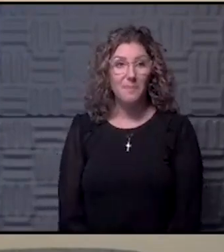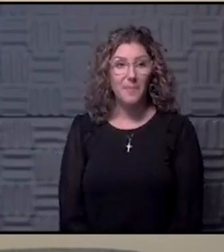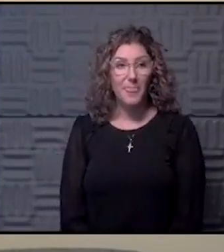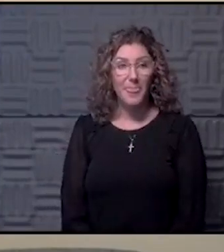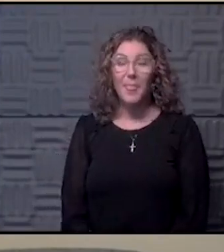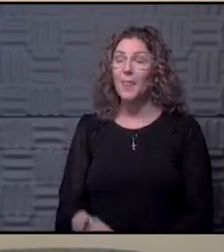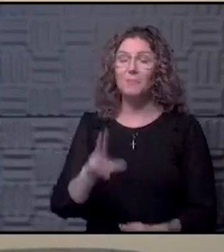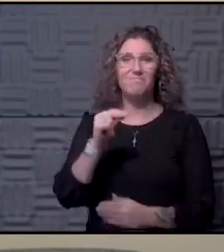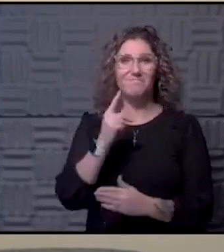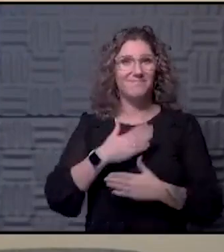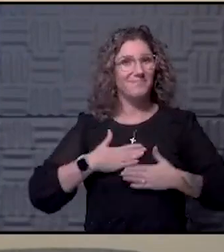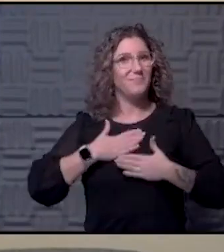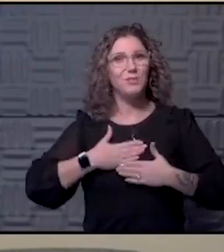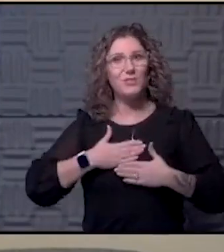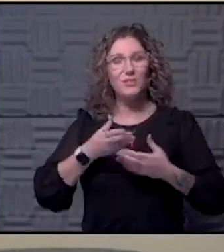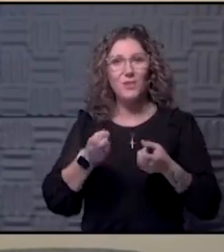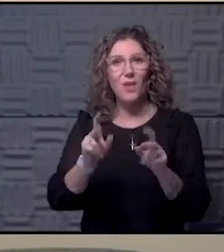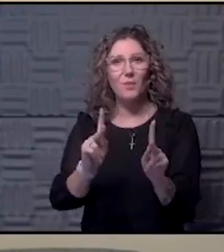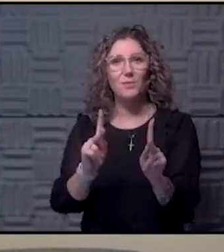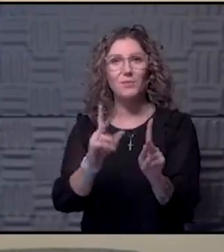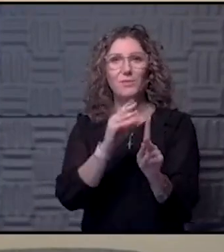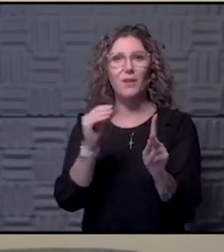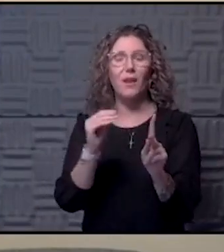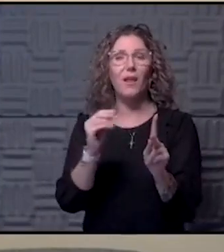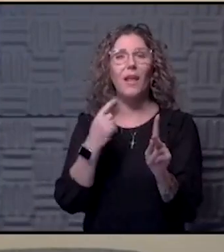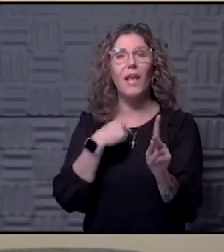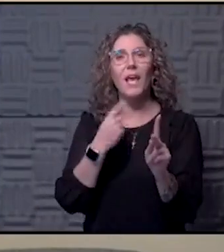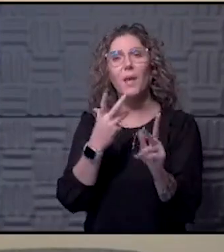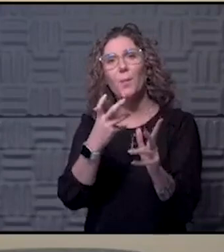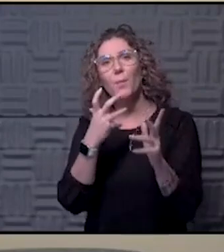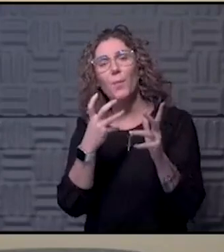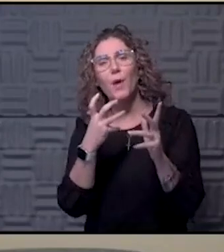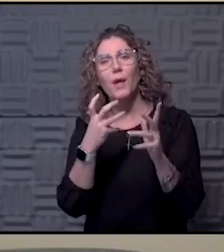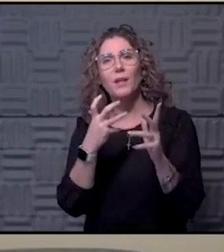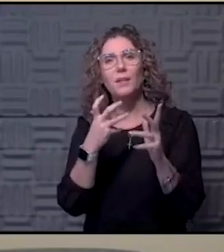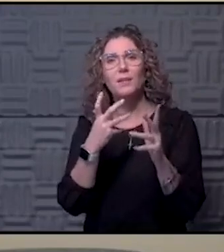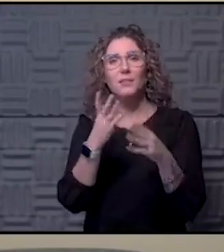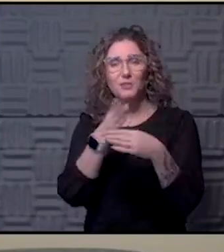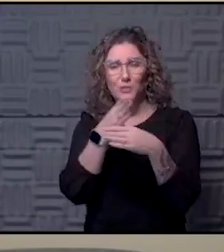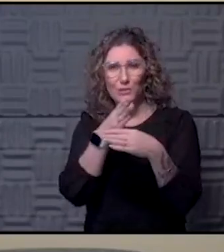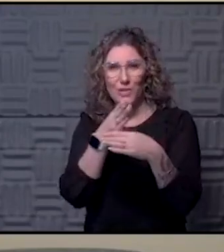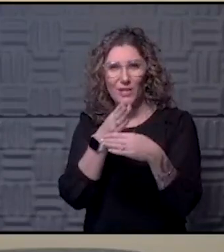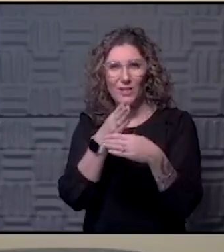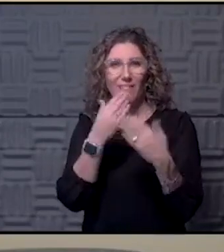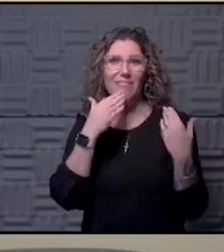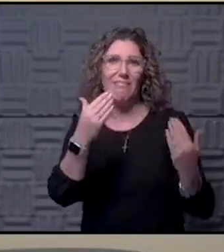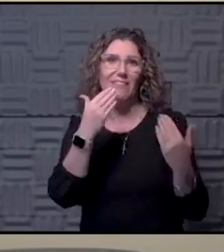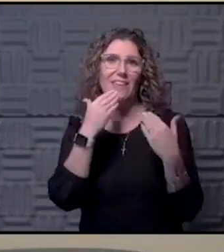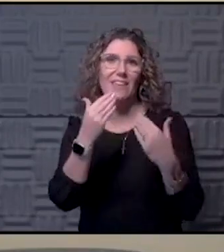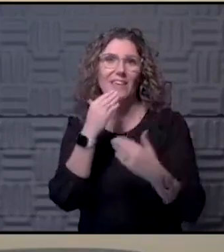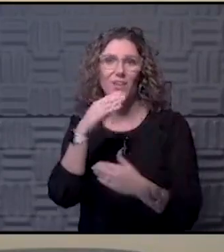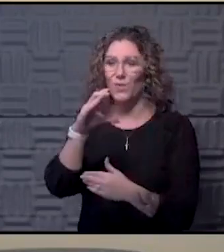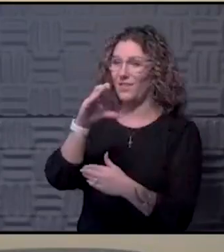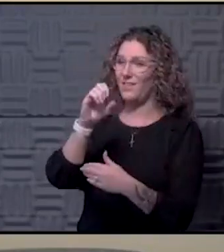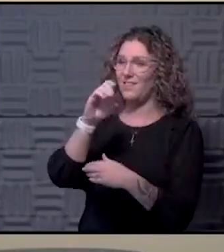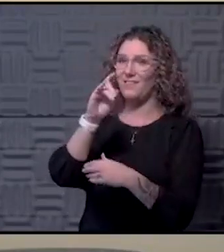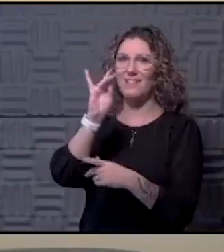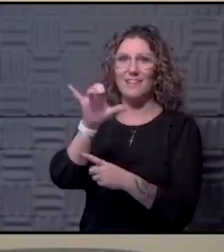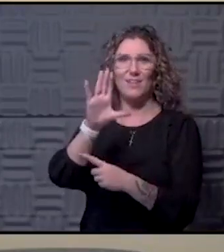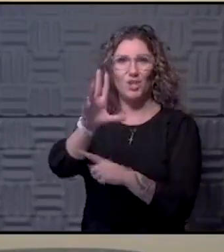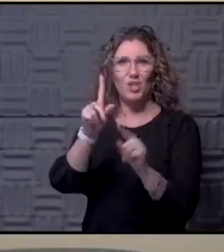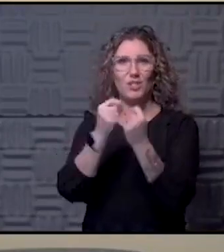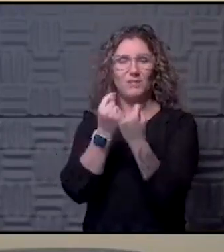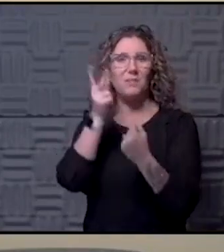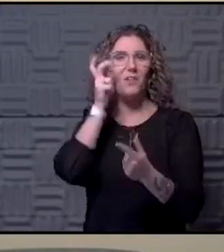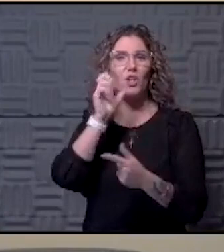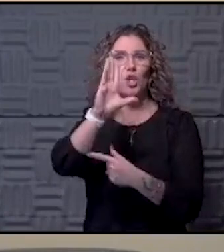No, I just appreciate the opportunity, and I just wanted to share just a thank you to Casey and her team. Hearing her story